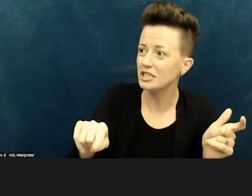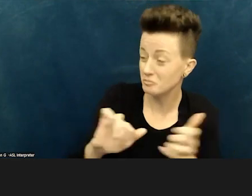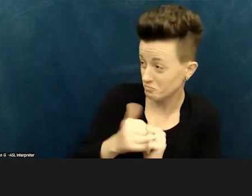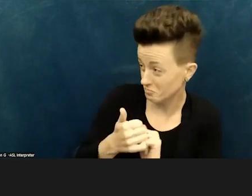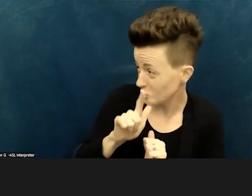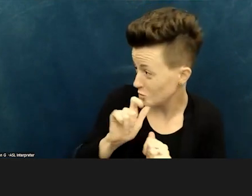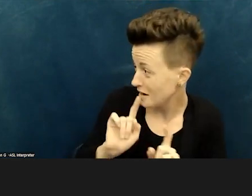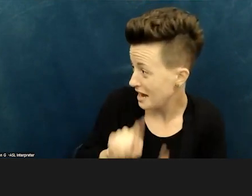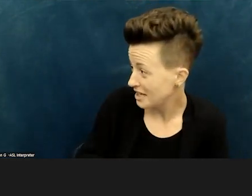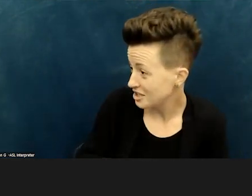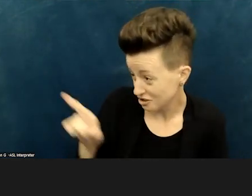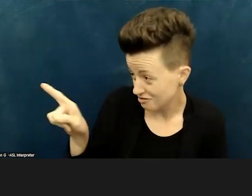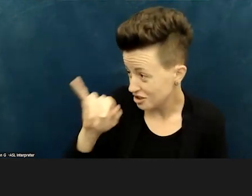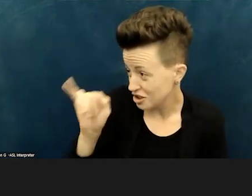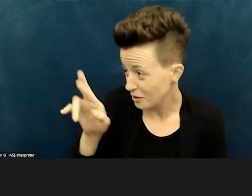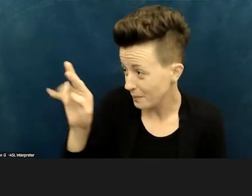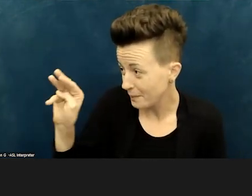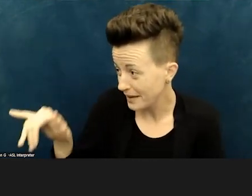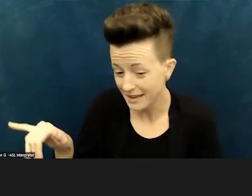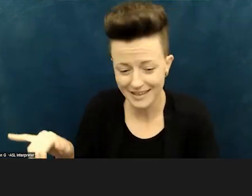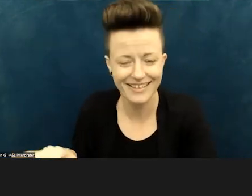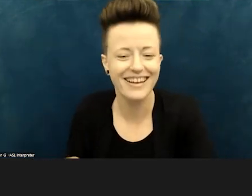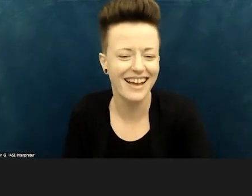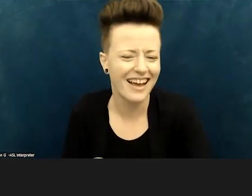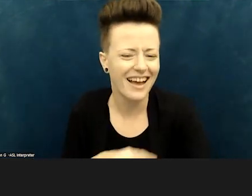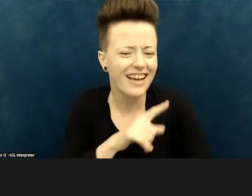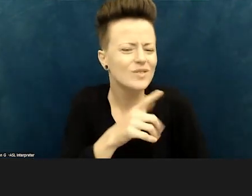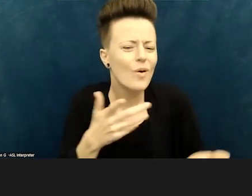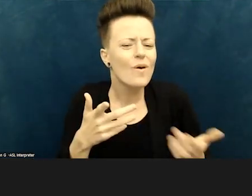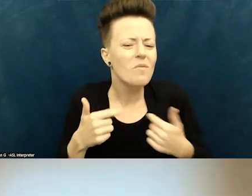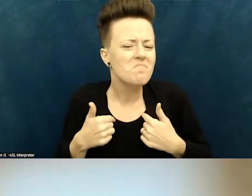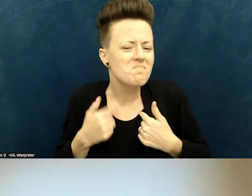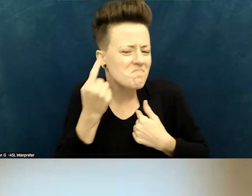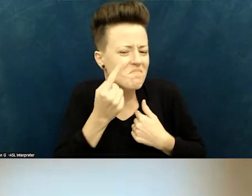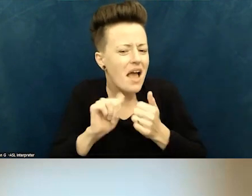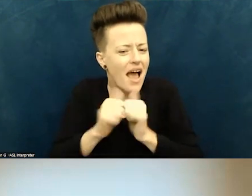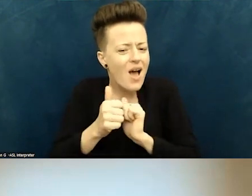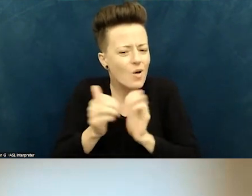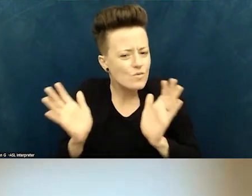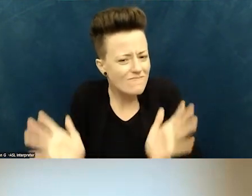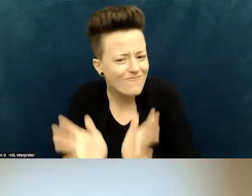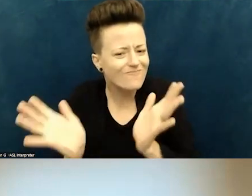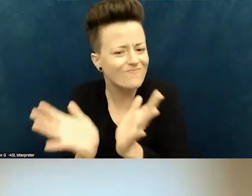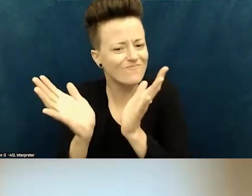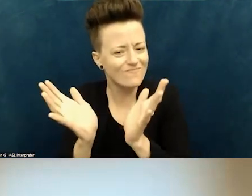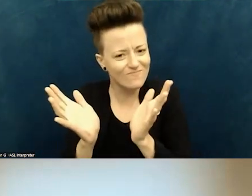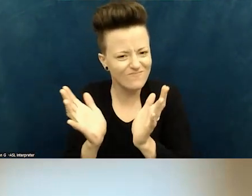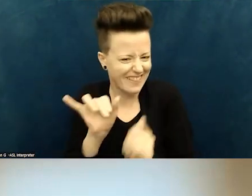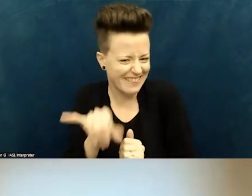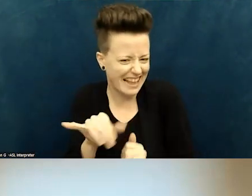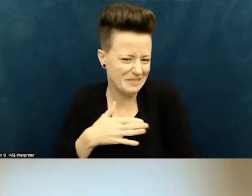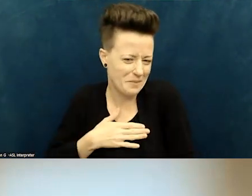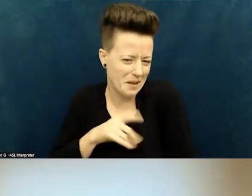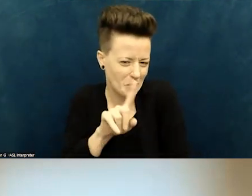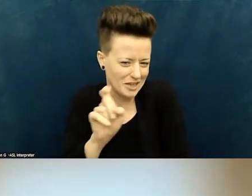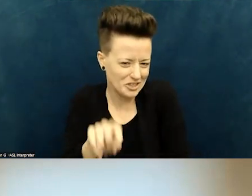Well, but what techniques do we use to encourage hospitality that's the question.